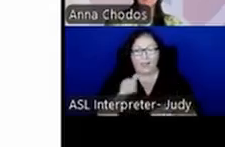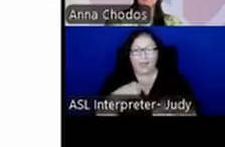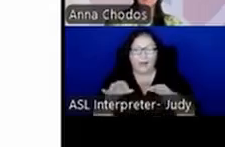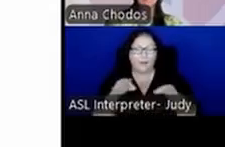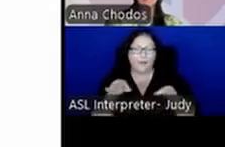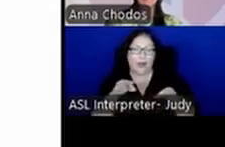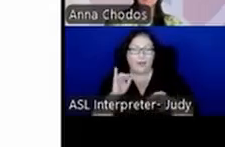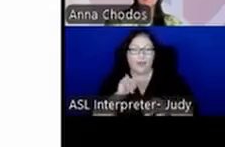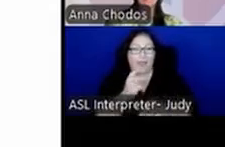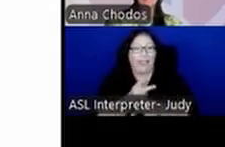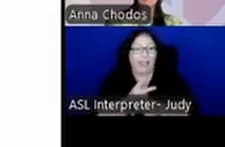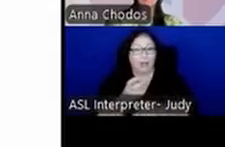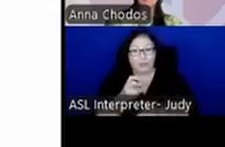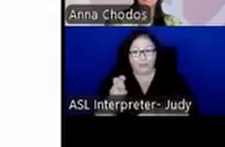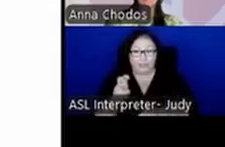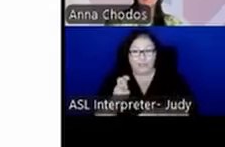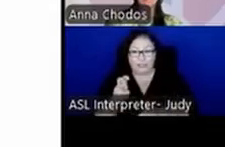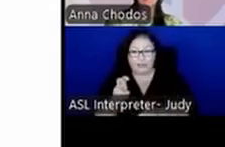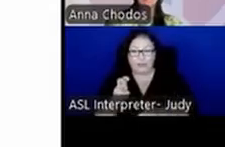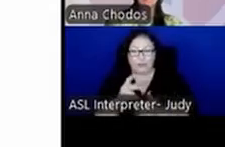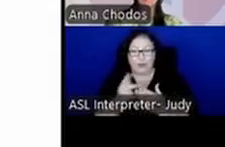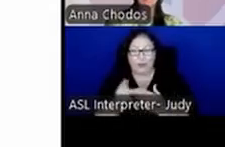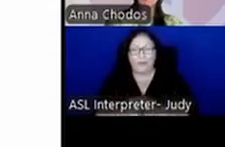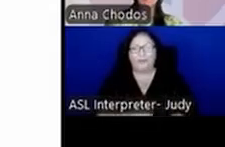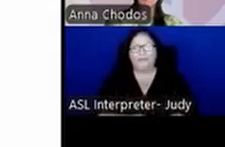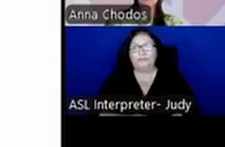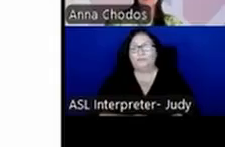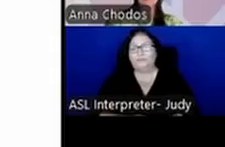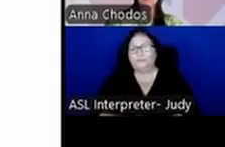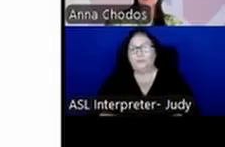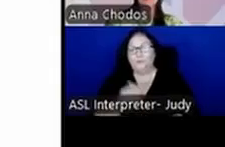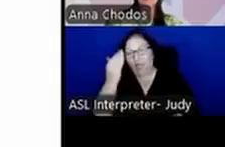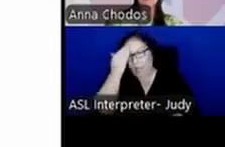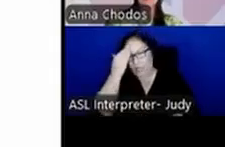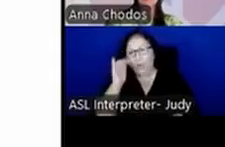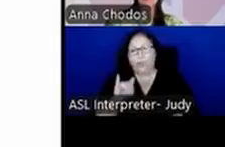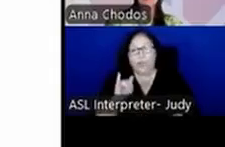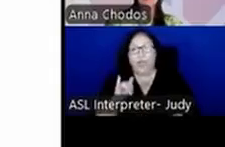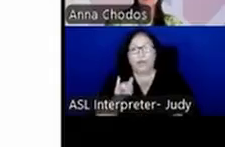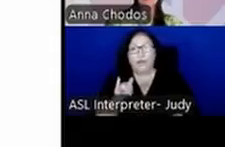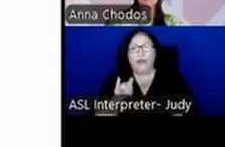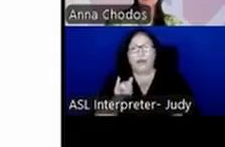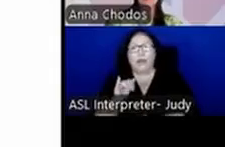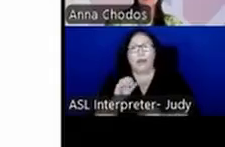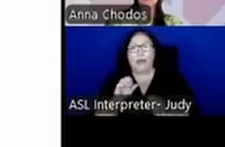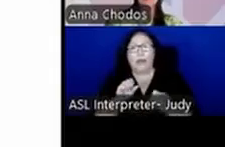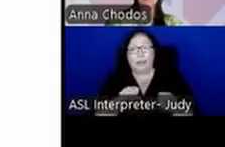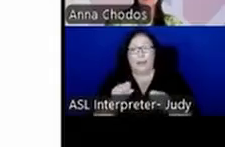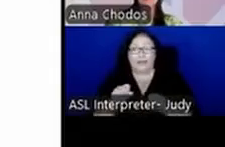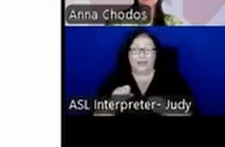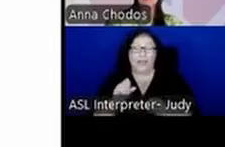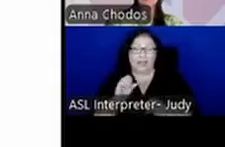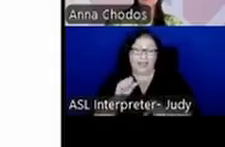I know that capacity can often be an issue, both for nonprofit and